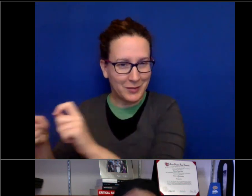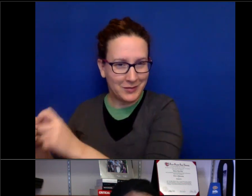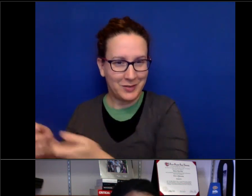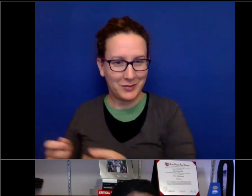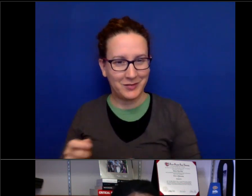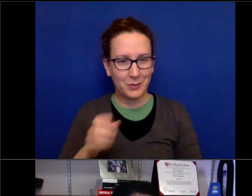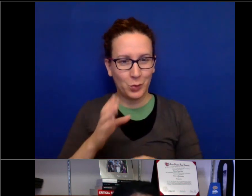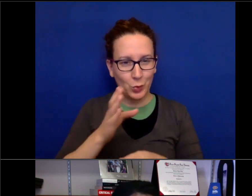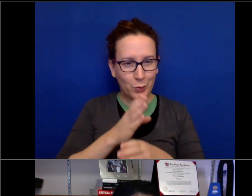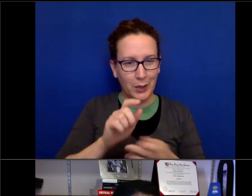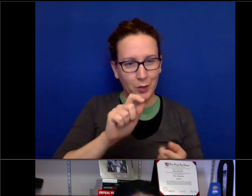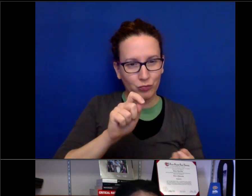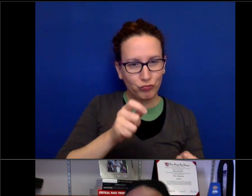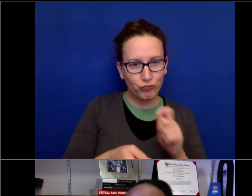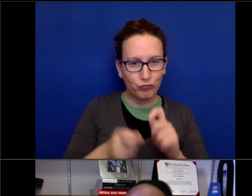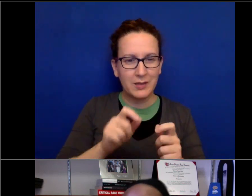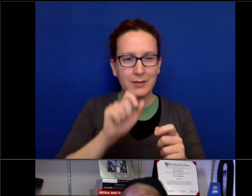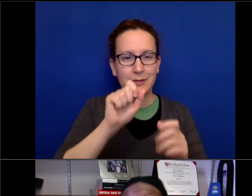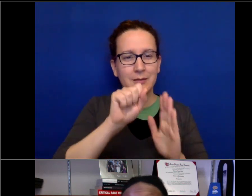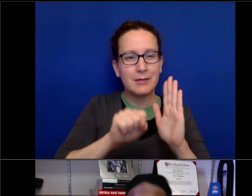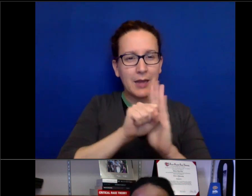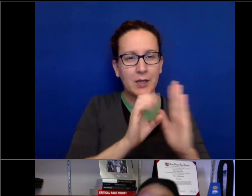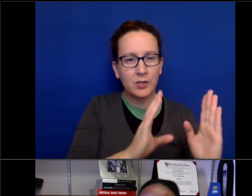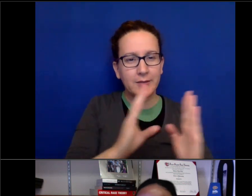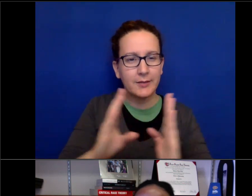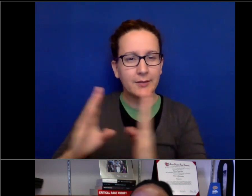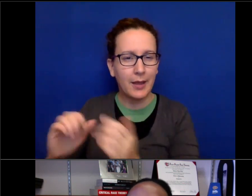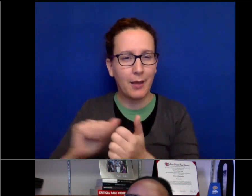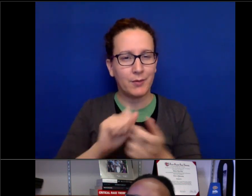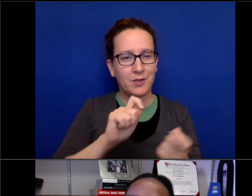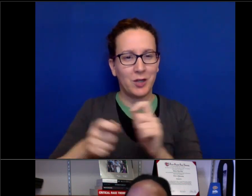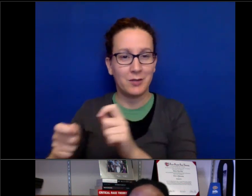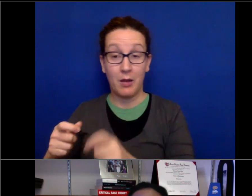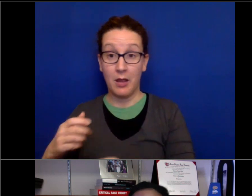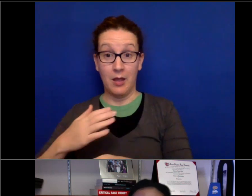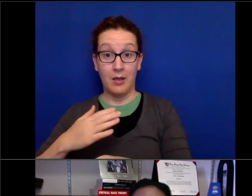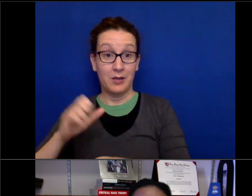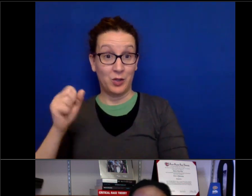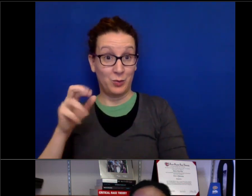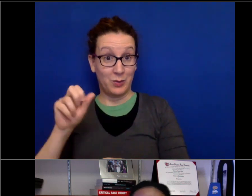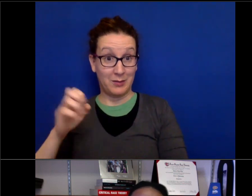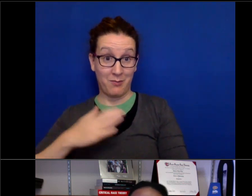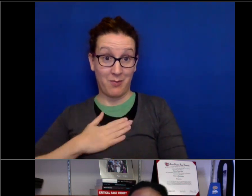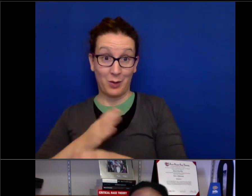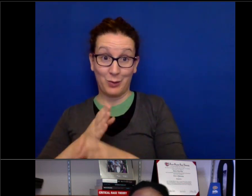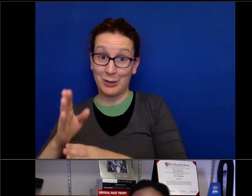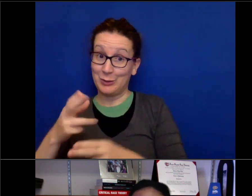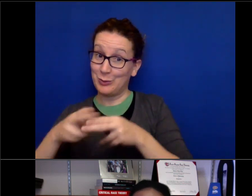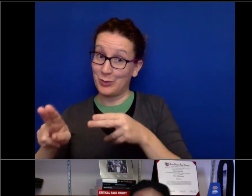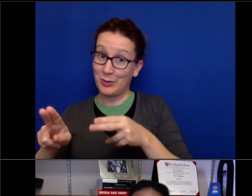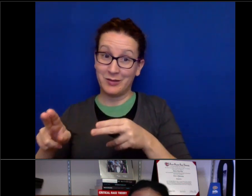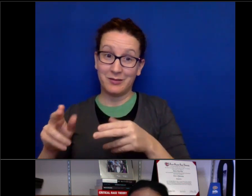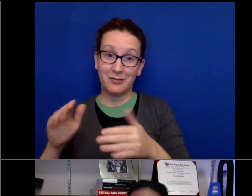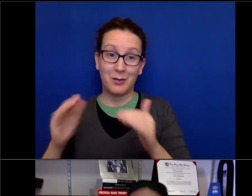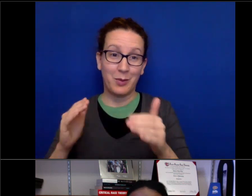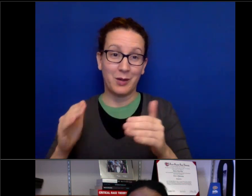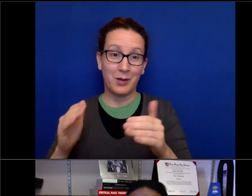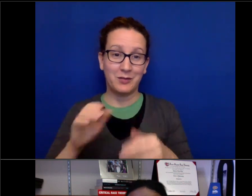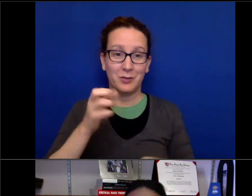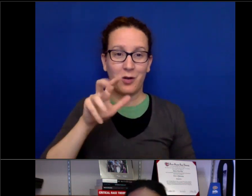Yeah. So my career is short in comparison. So I guess I'll talk about it in terms of grad